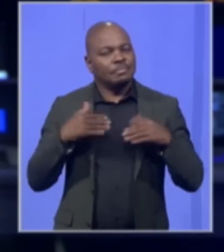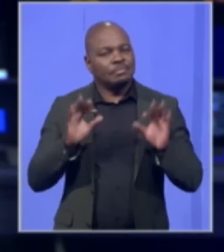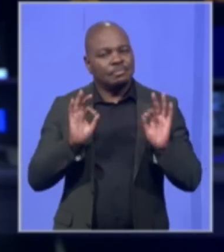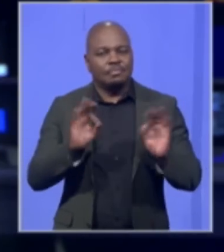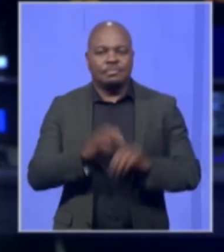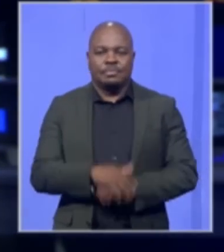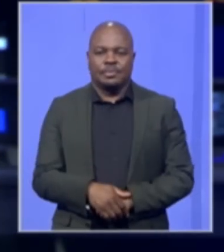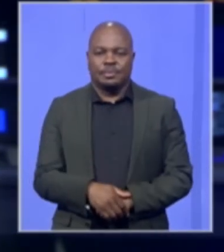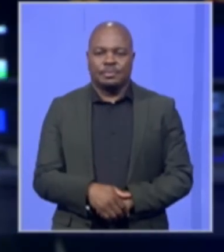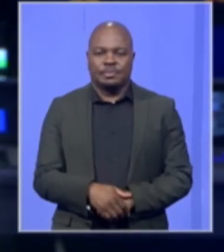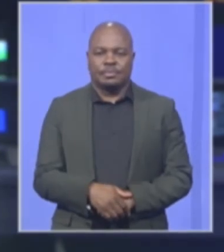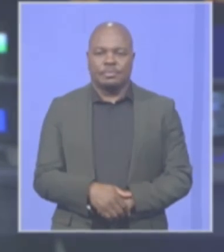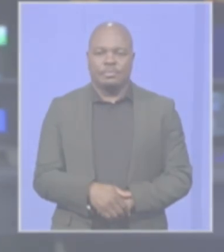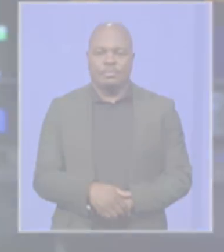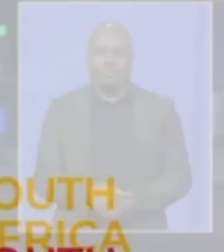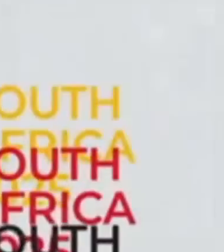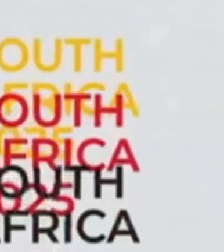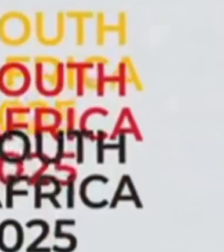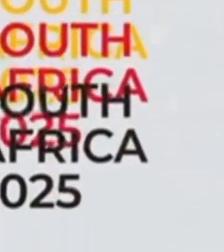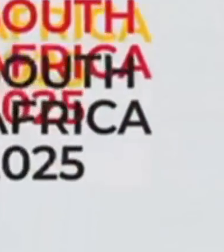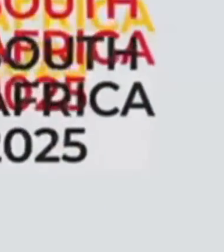kgabong.